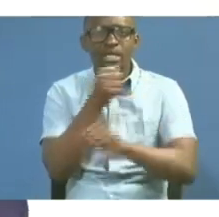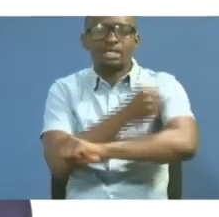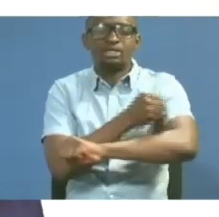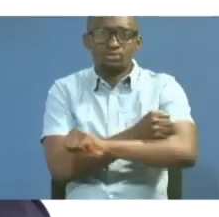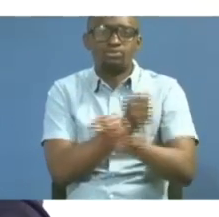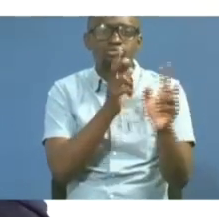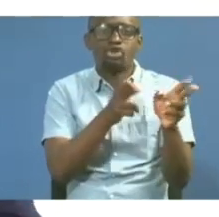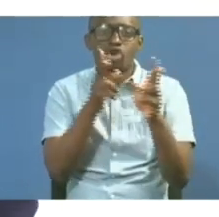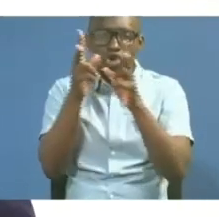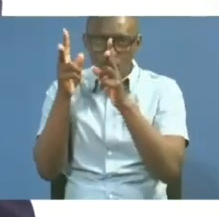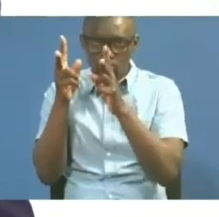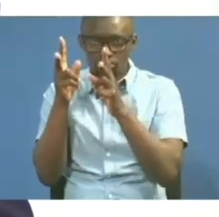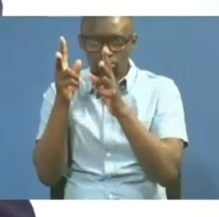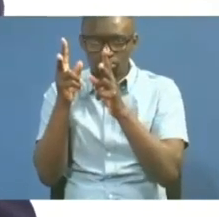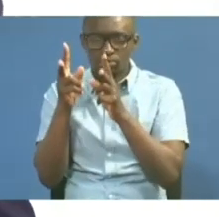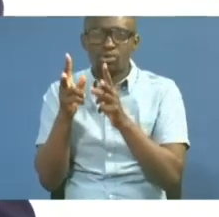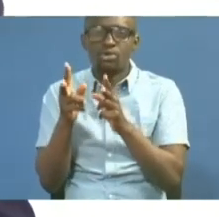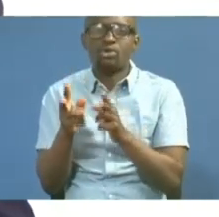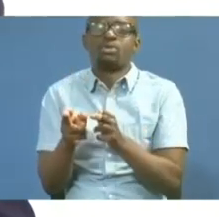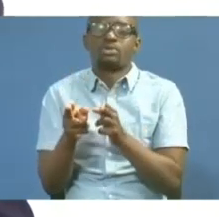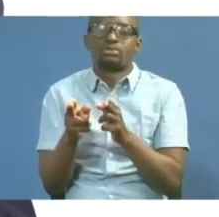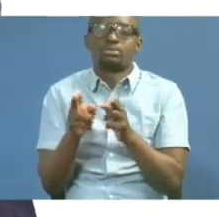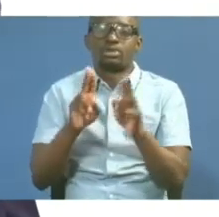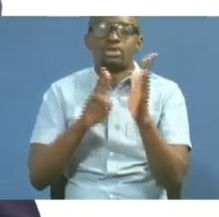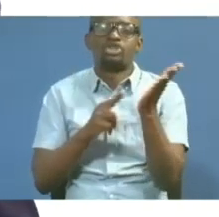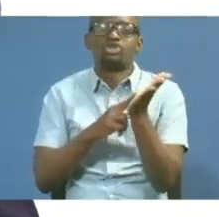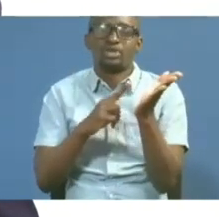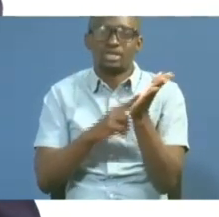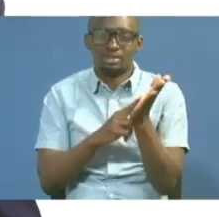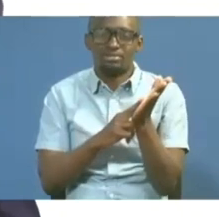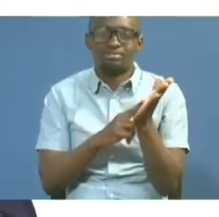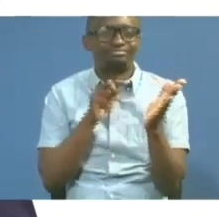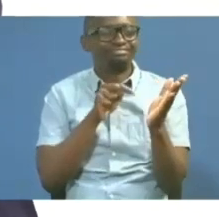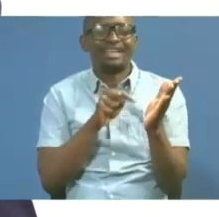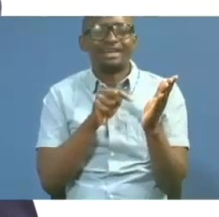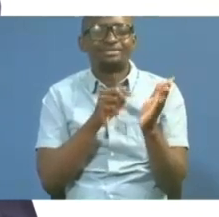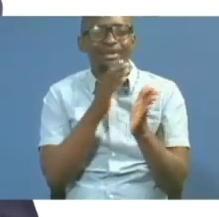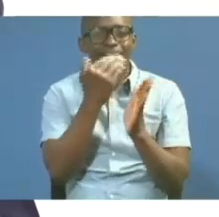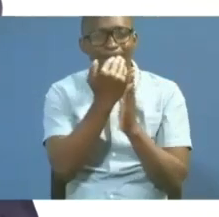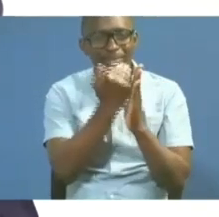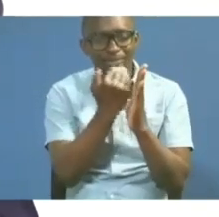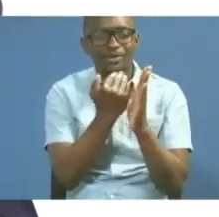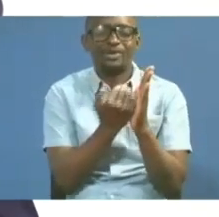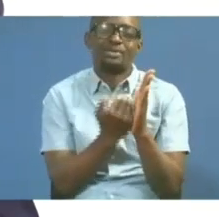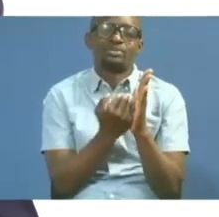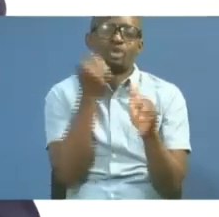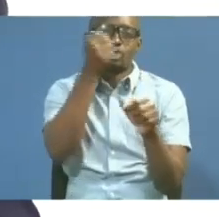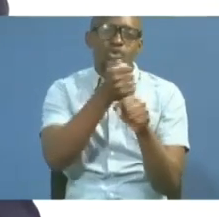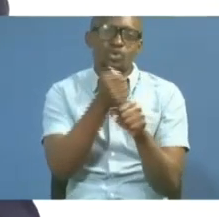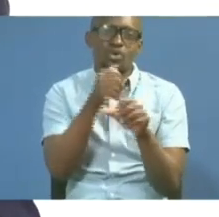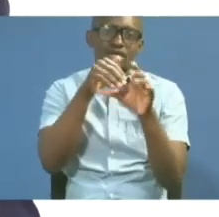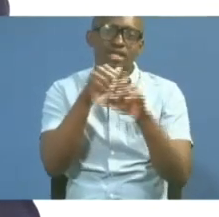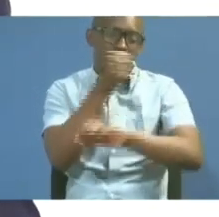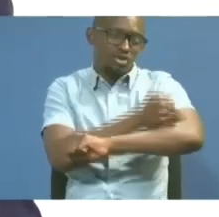about is the school common units, because those are coordinated more or less. These are programs that you are going to